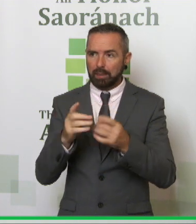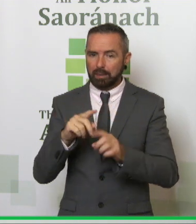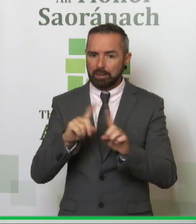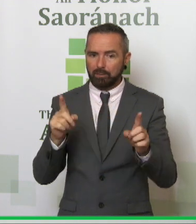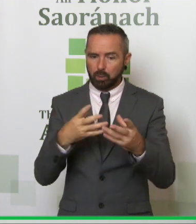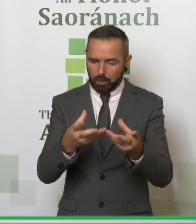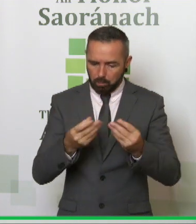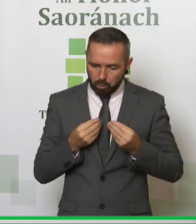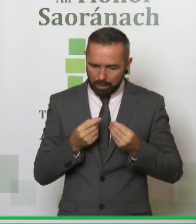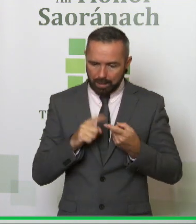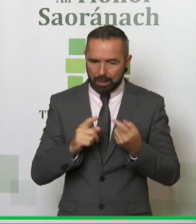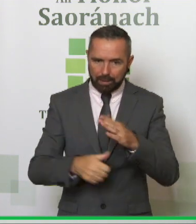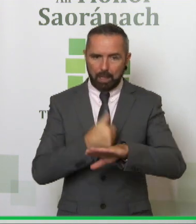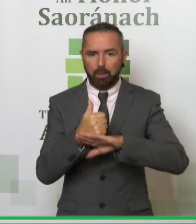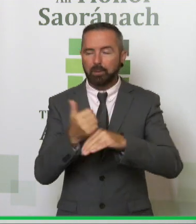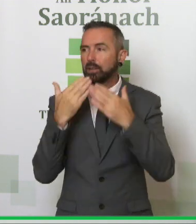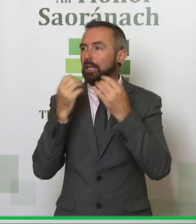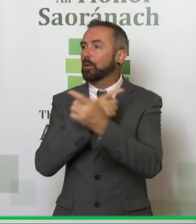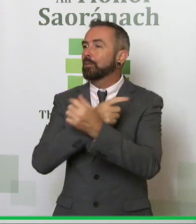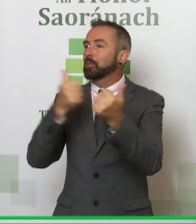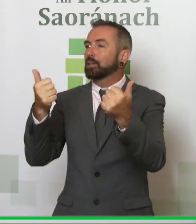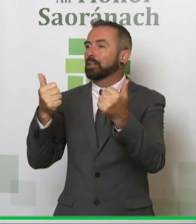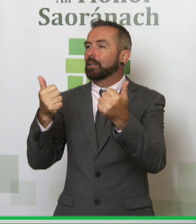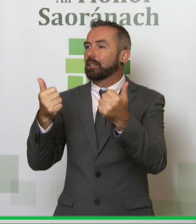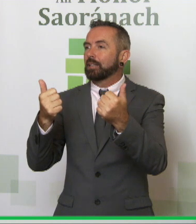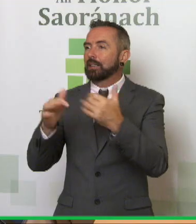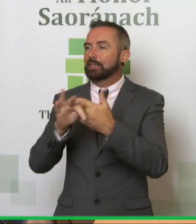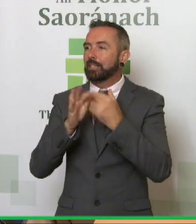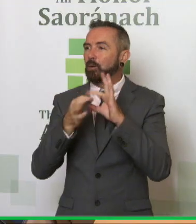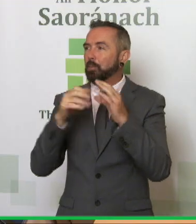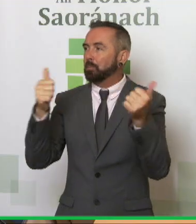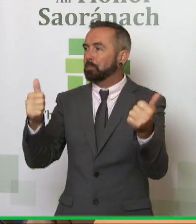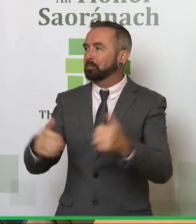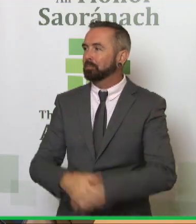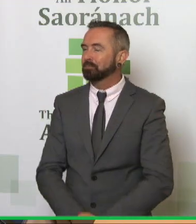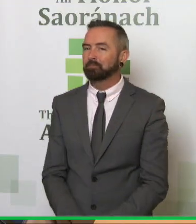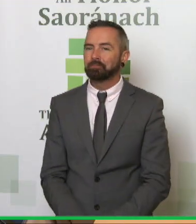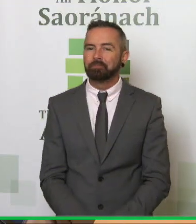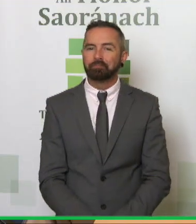and implement it. So thank you very much, everybody, and kind, safe home. Thank you.